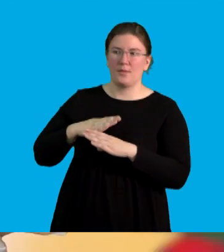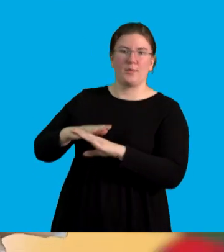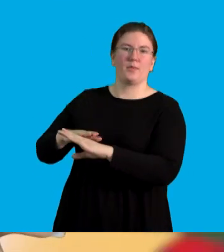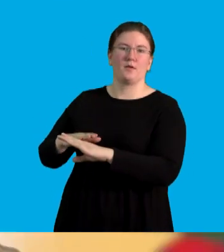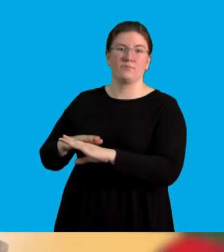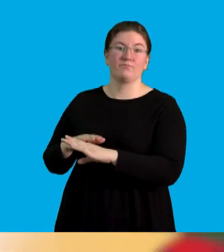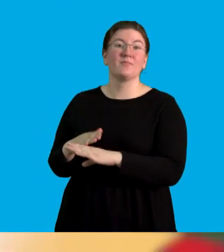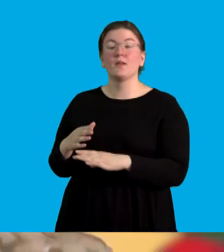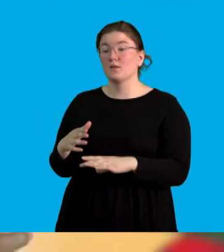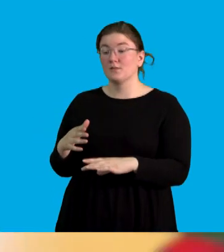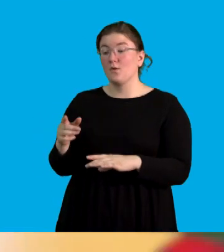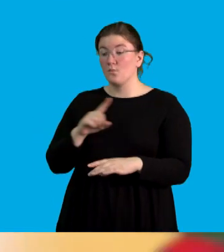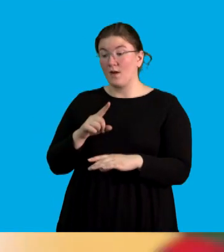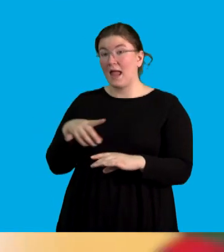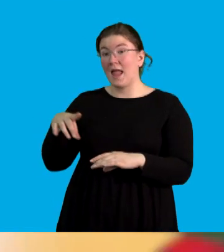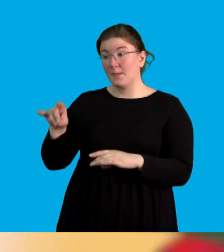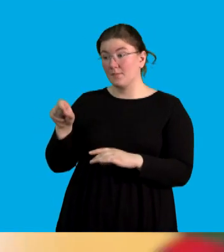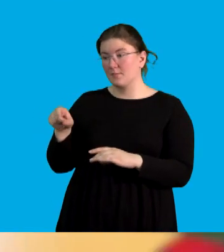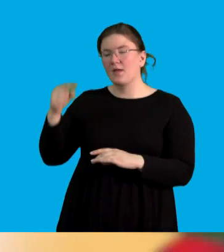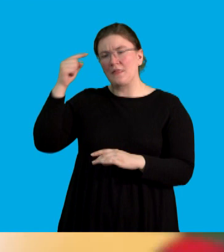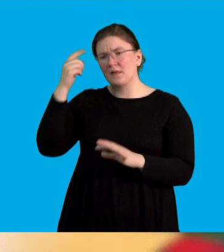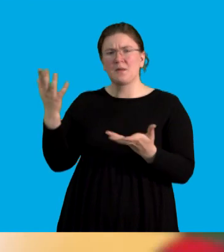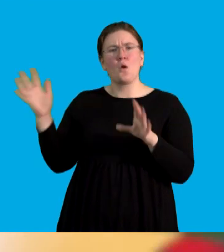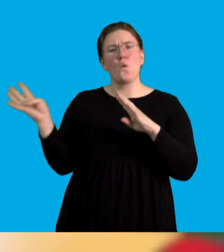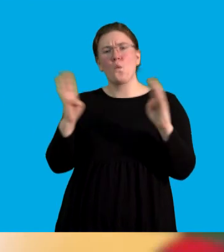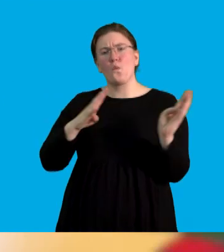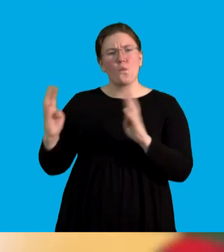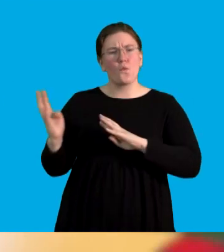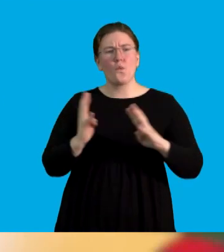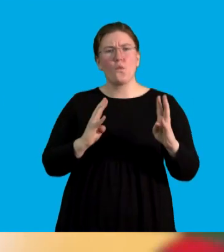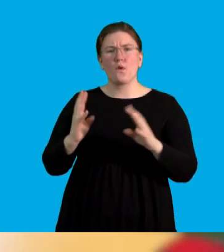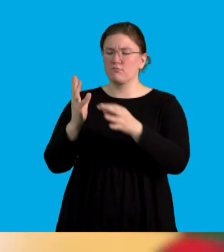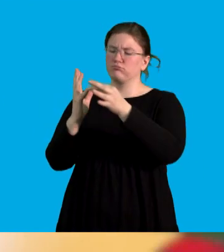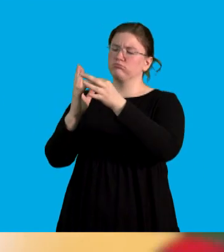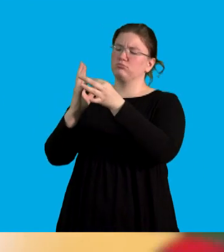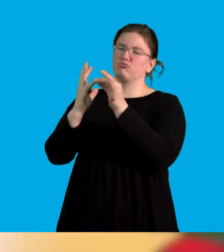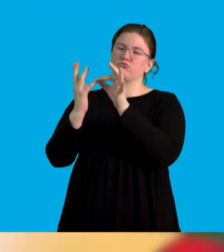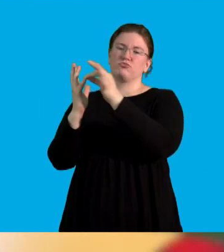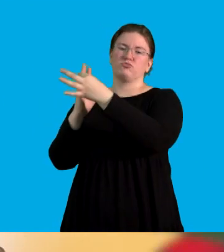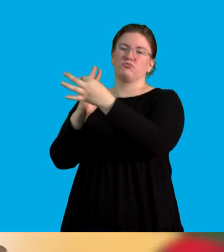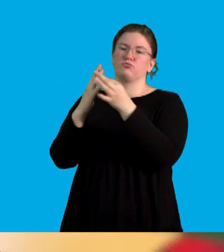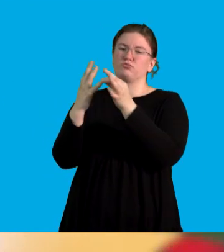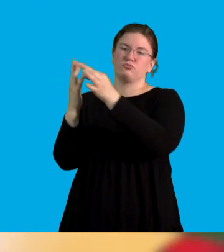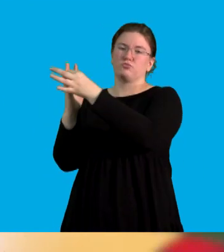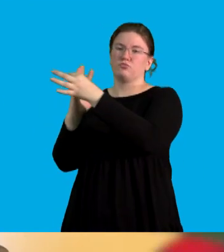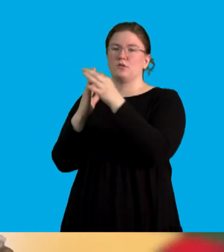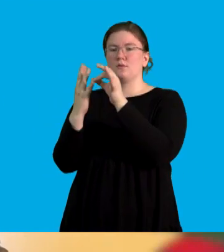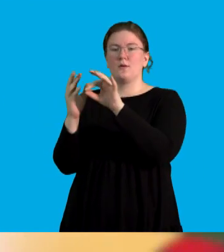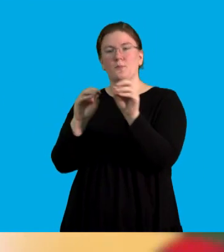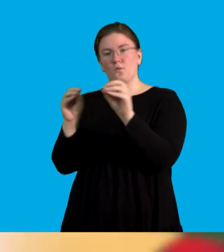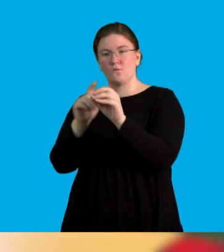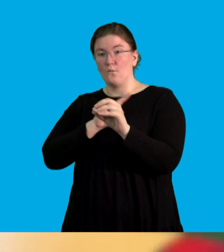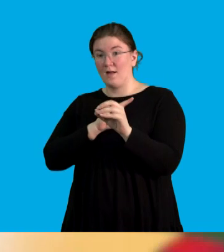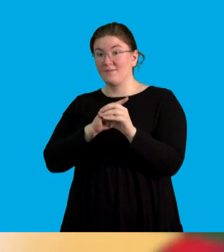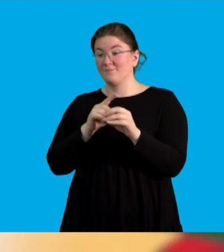think that it is the wind that is blowing the leaves, since this insect blends in with the